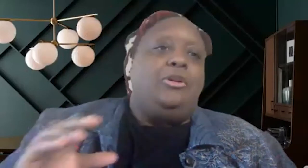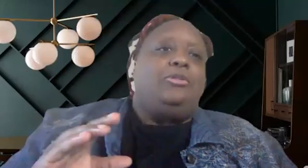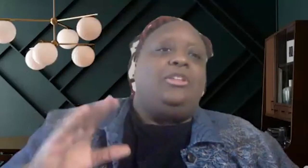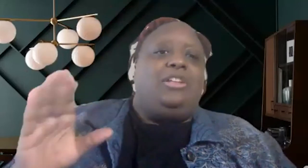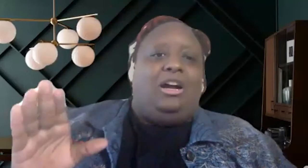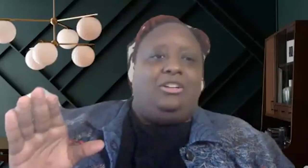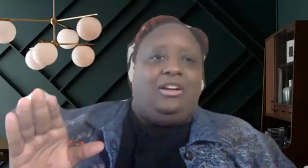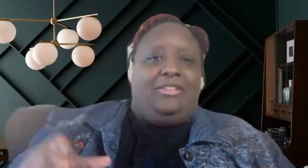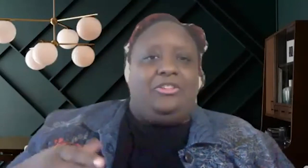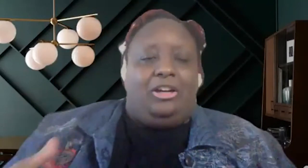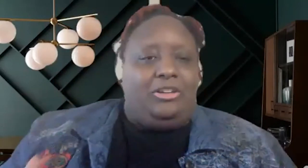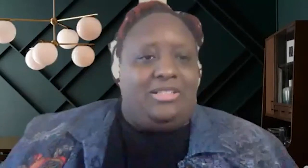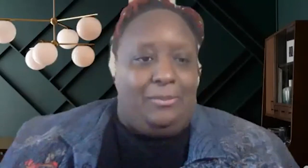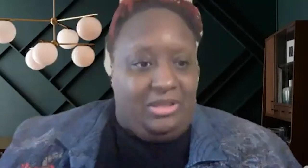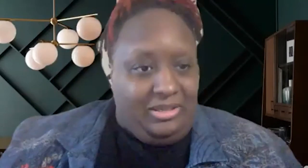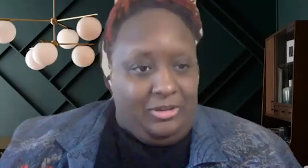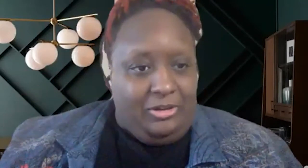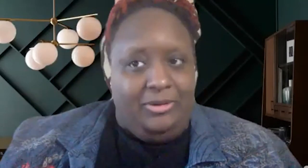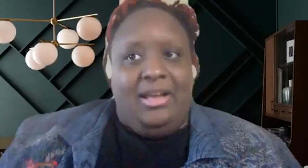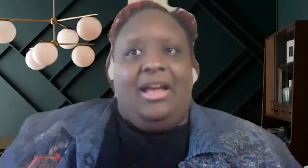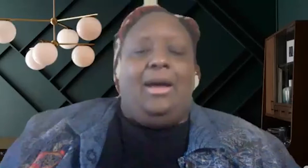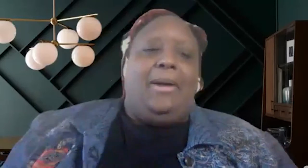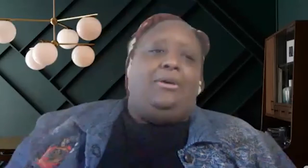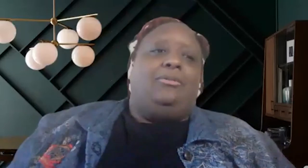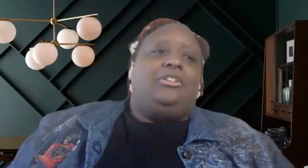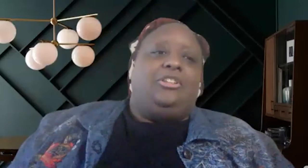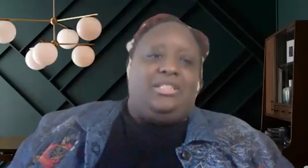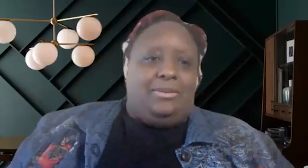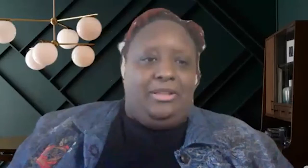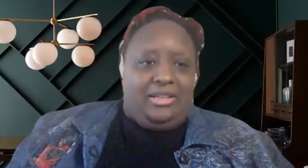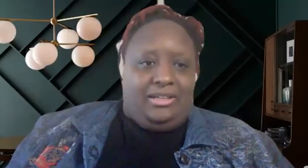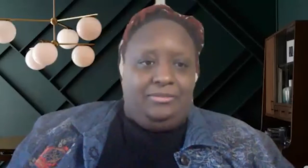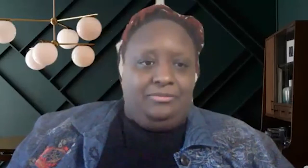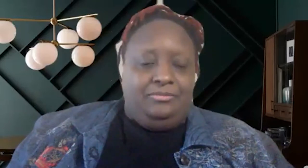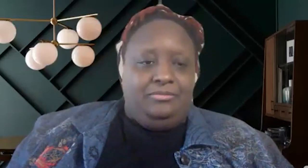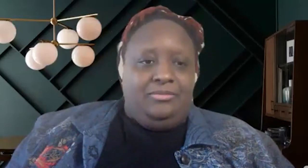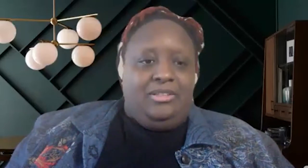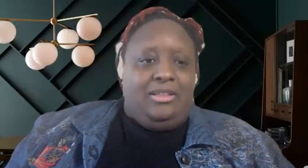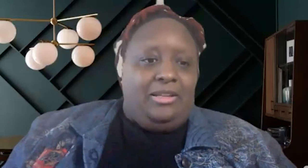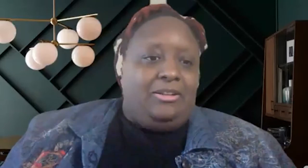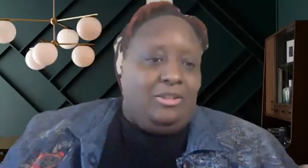If you go to the doctor and the doctor is not believing you about your disability,